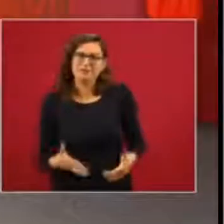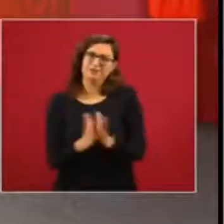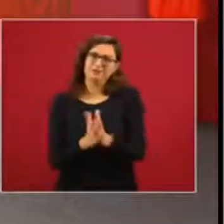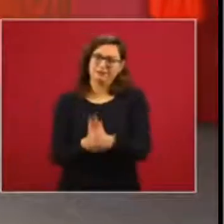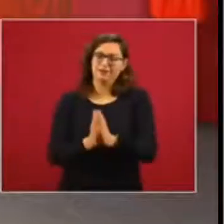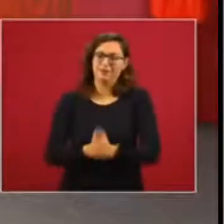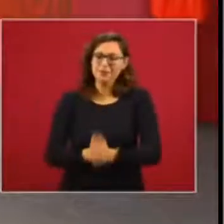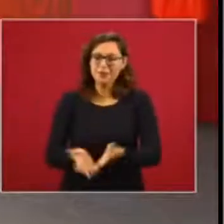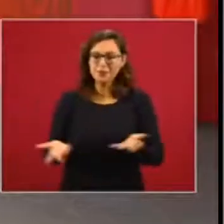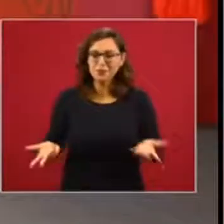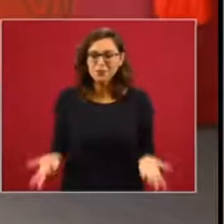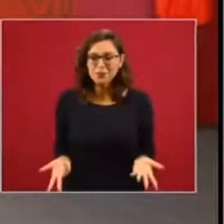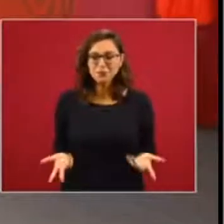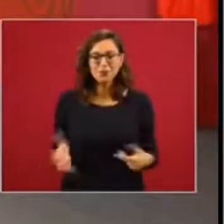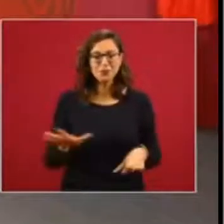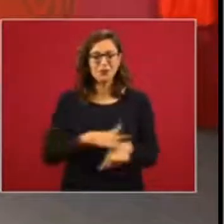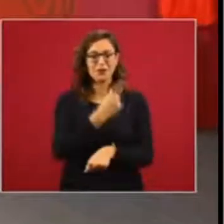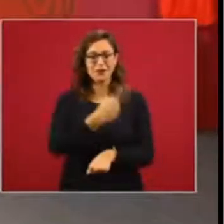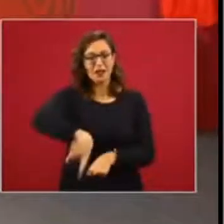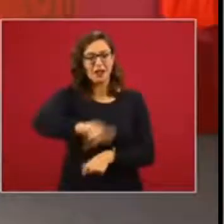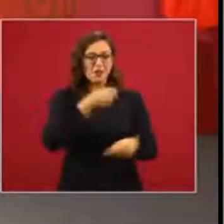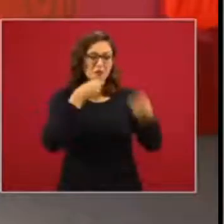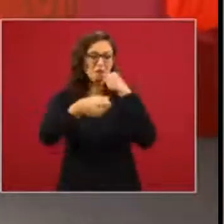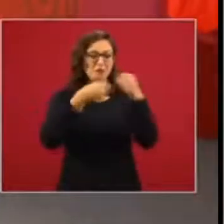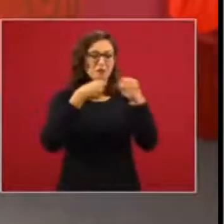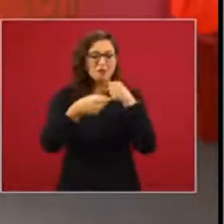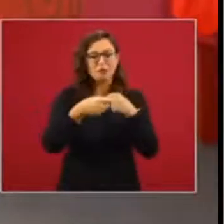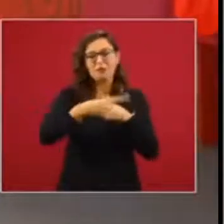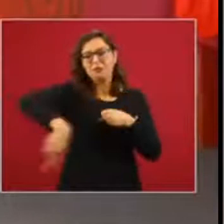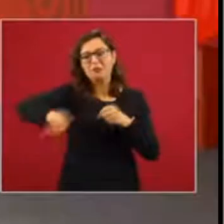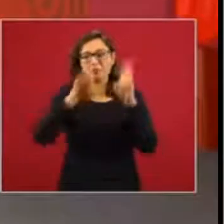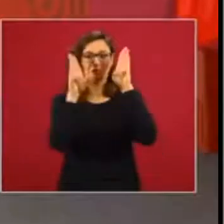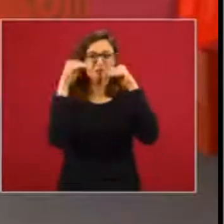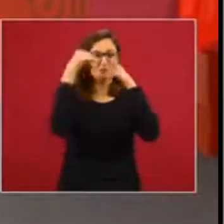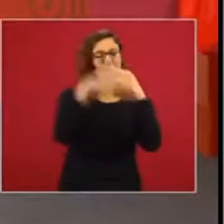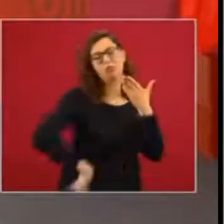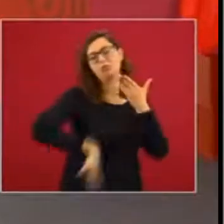Porque la prensa conservadora nada más